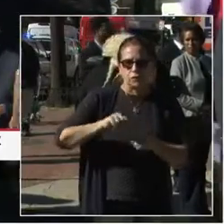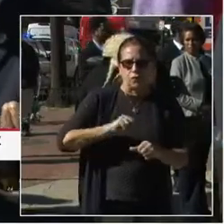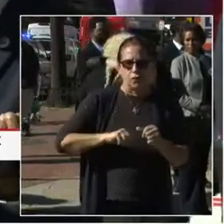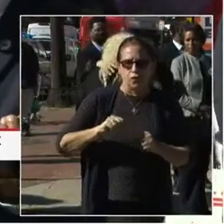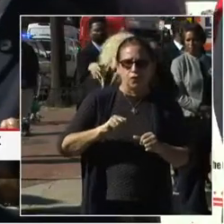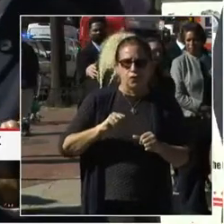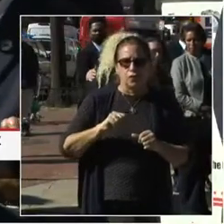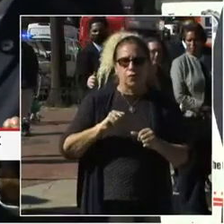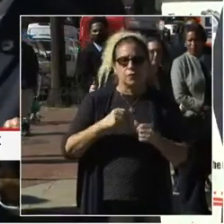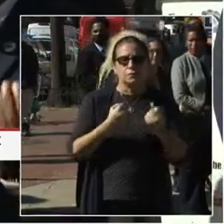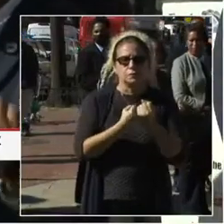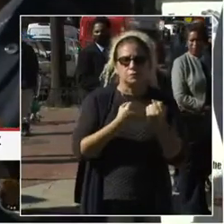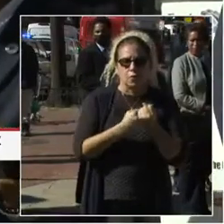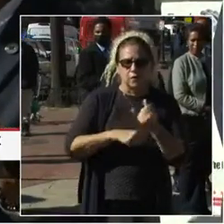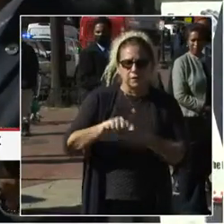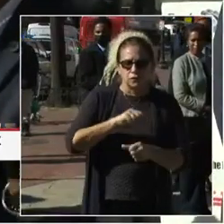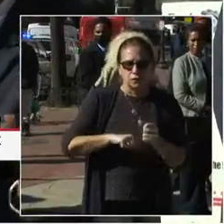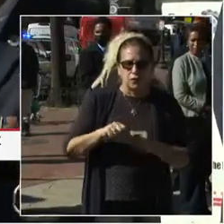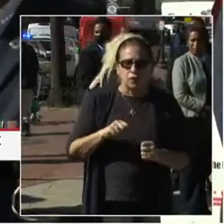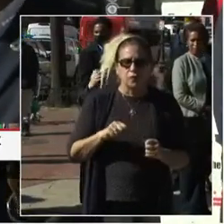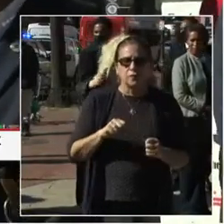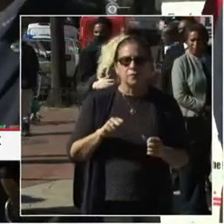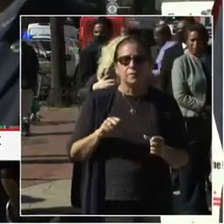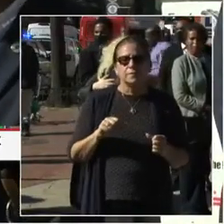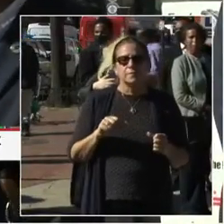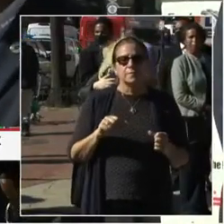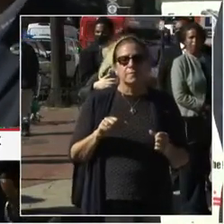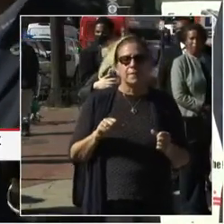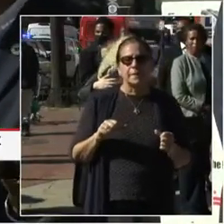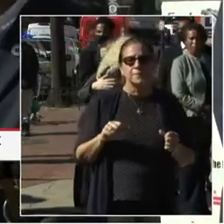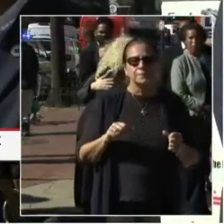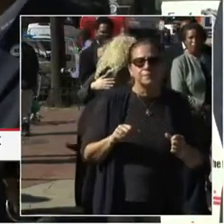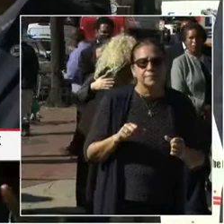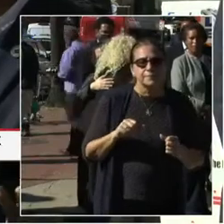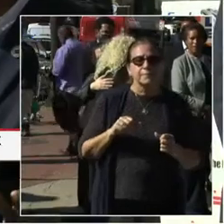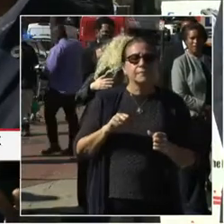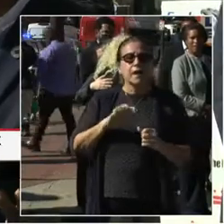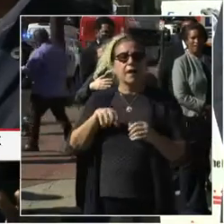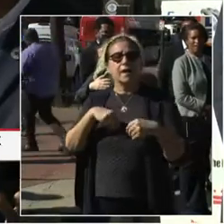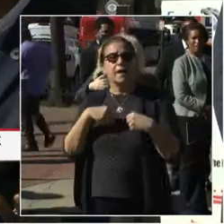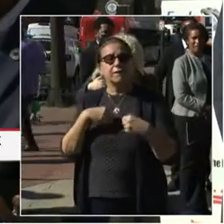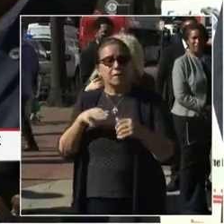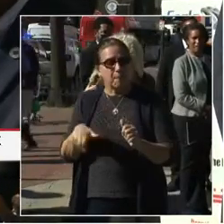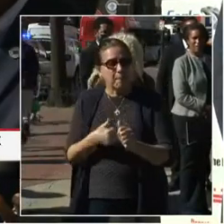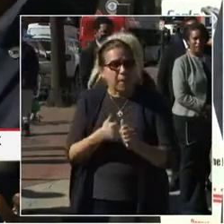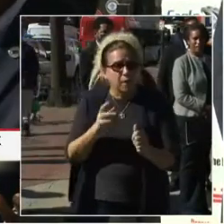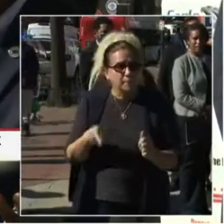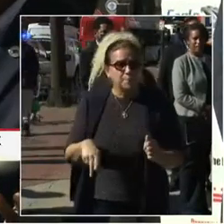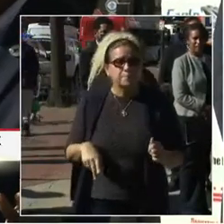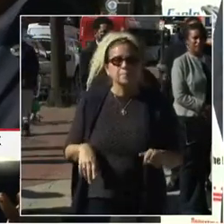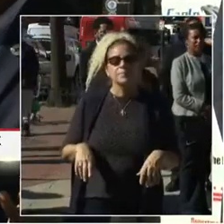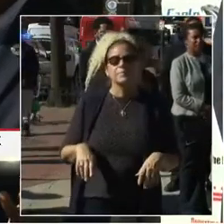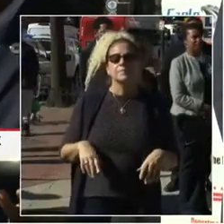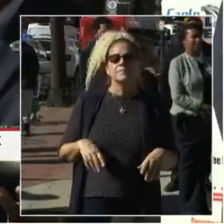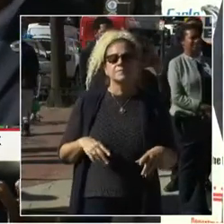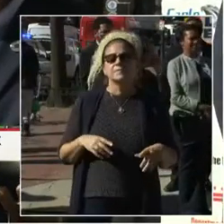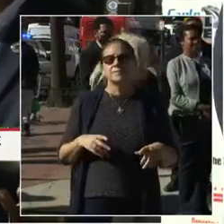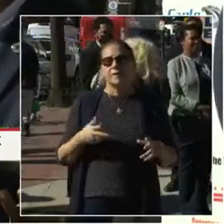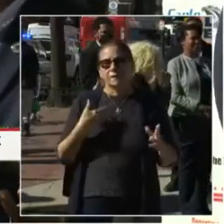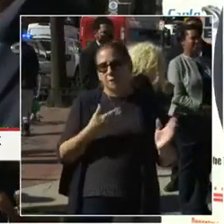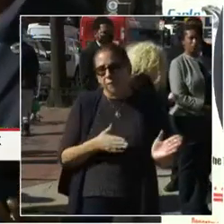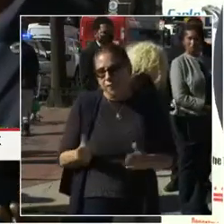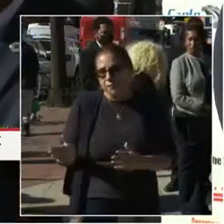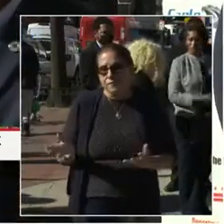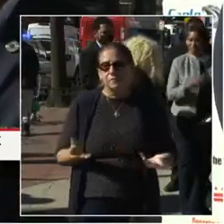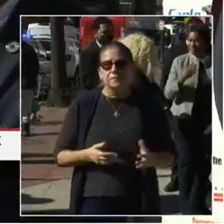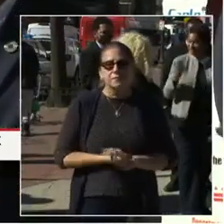to explore a culture, you do it through food. And That's we right. do it at well, Ben's. we've always come together around food. Yes. We've always